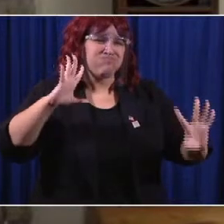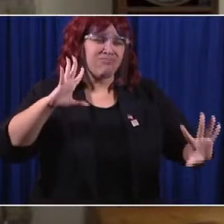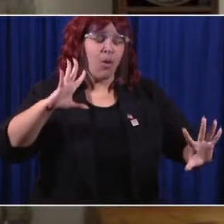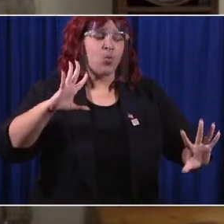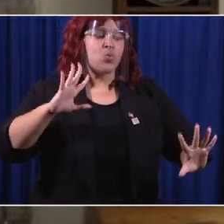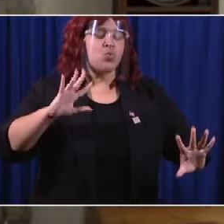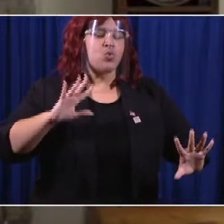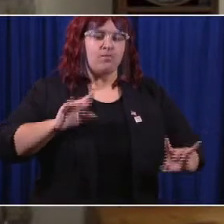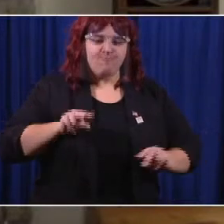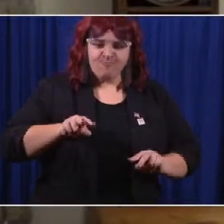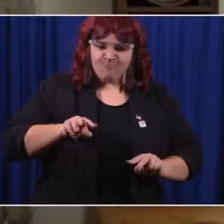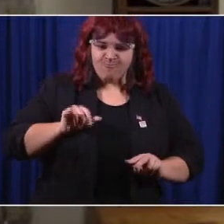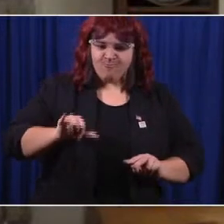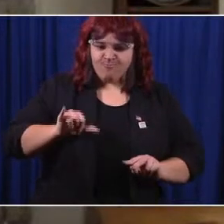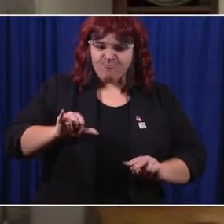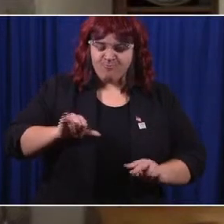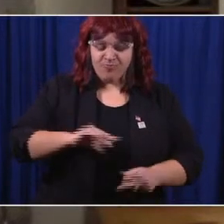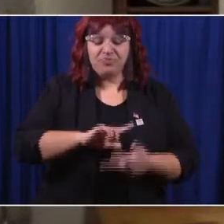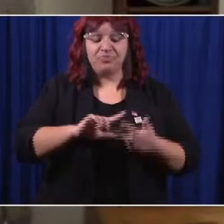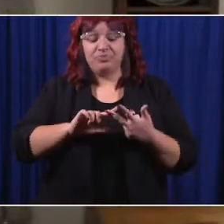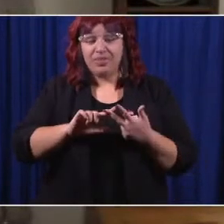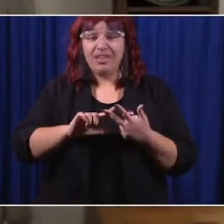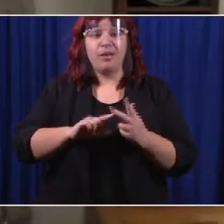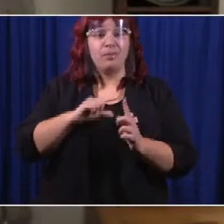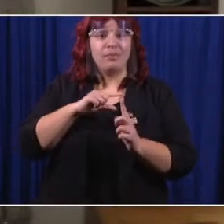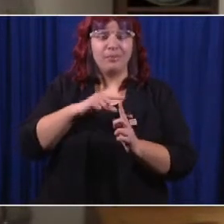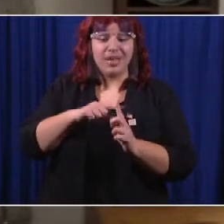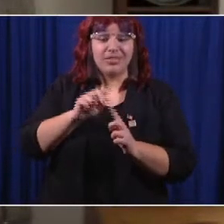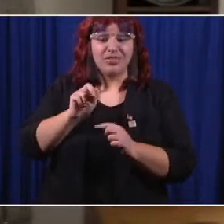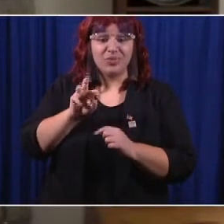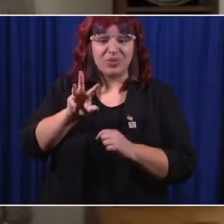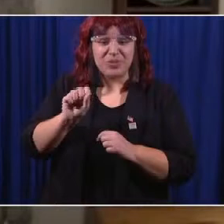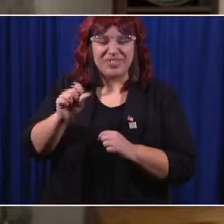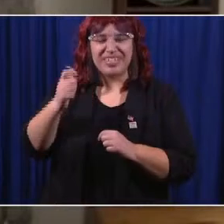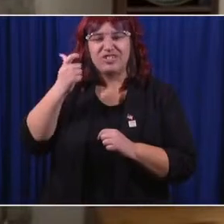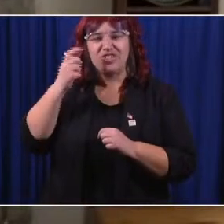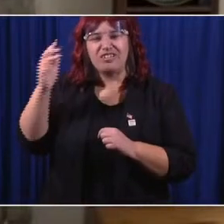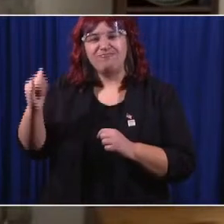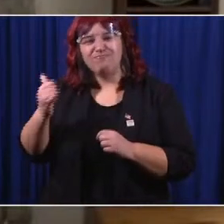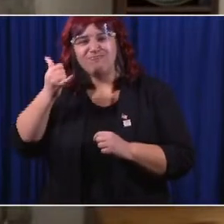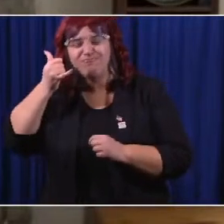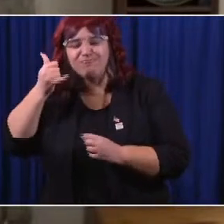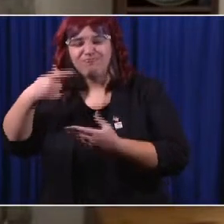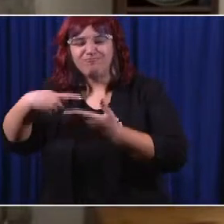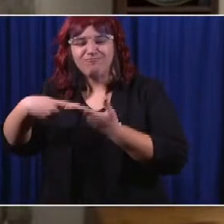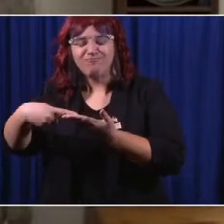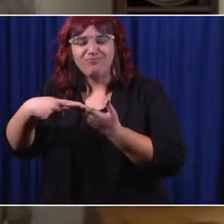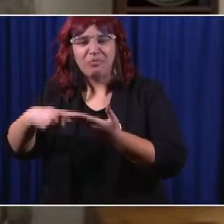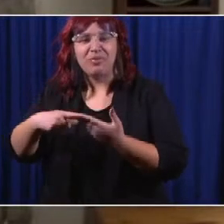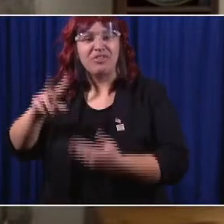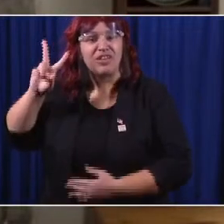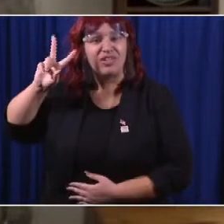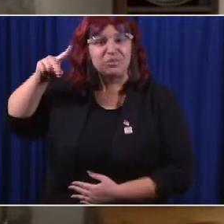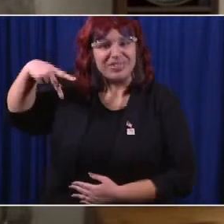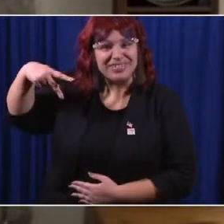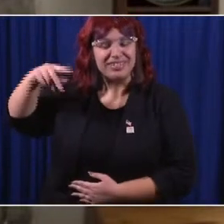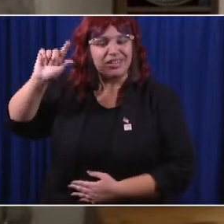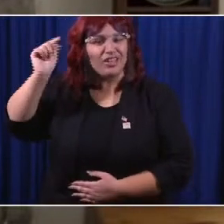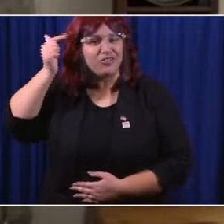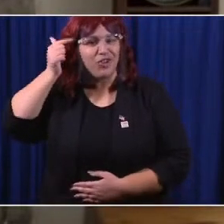The more upbeat news, I just got off the phone with a call with the vice president and the governors giving